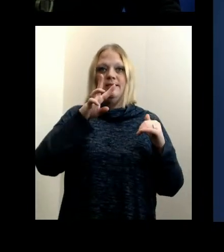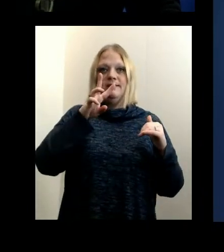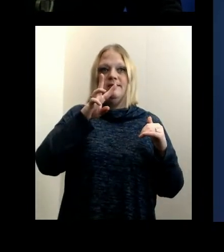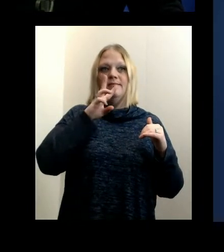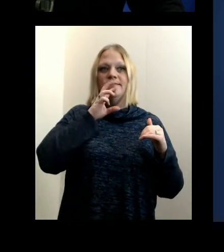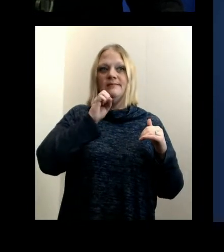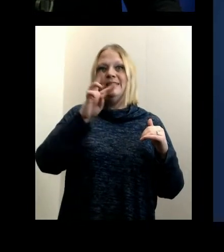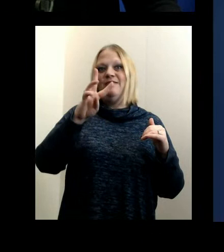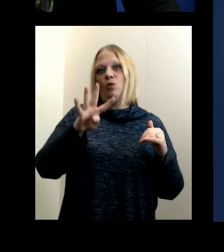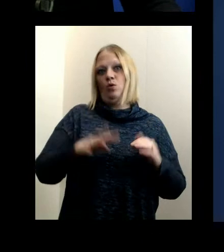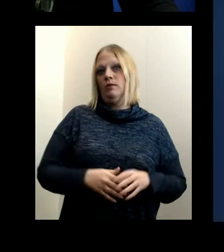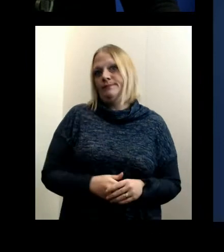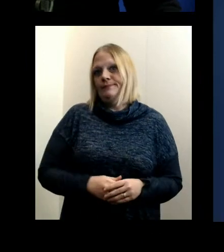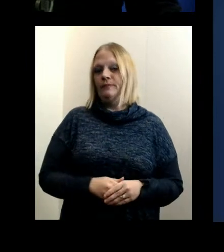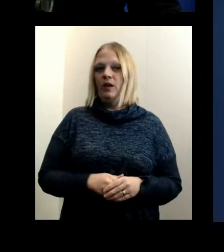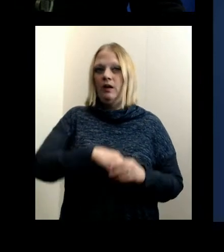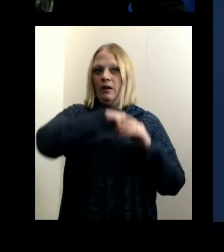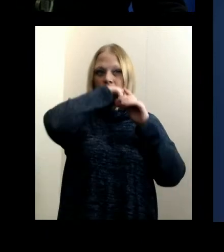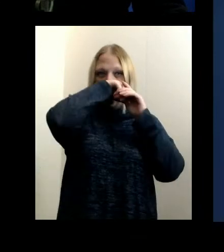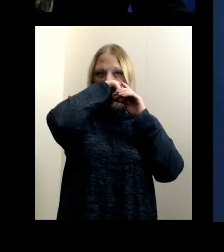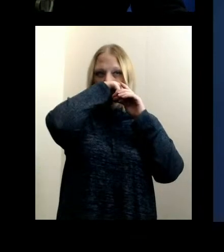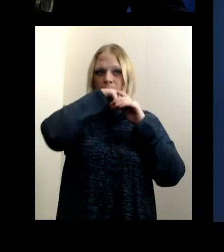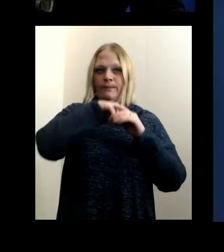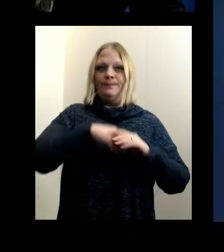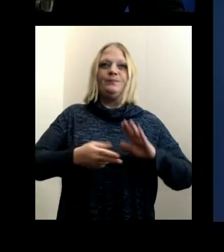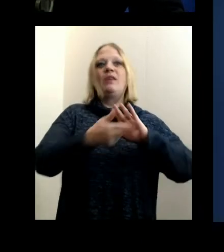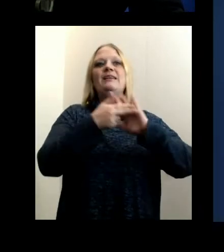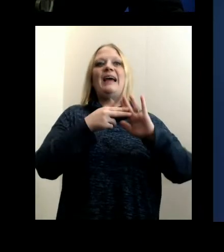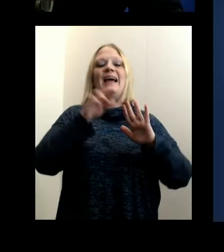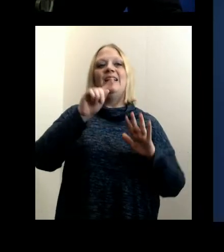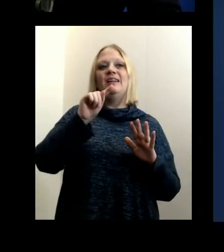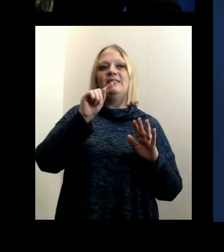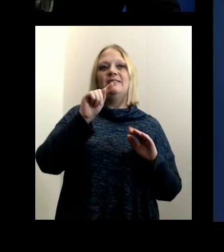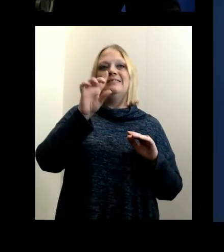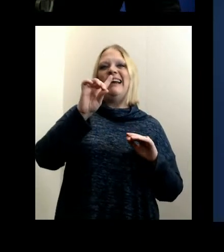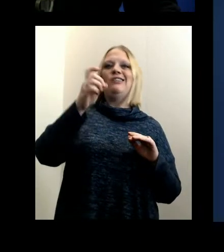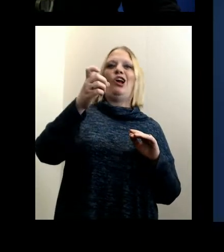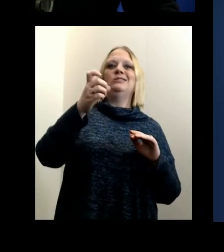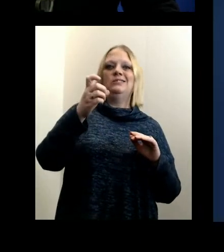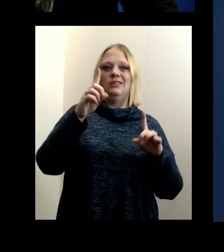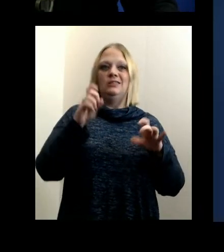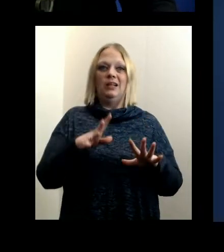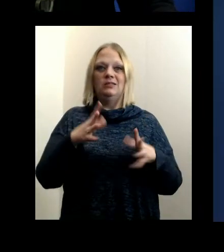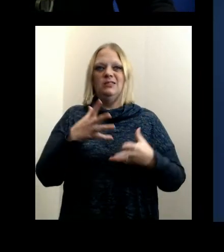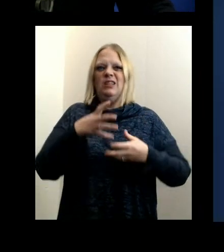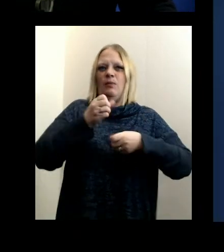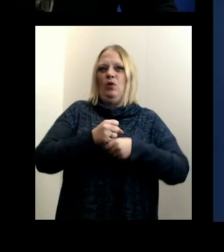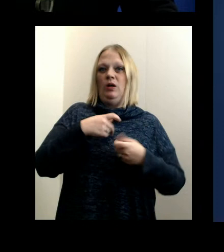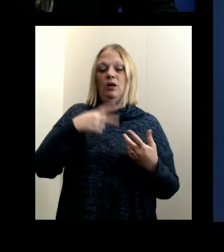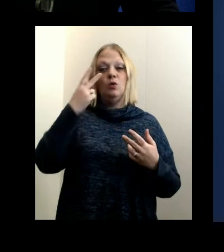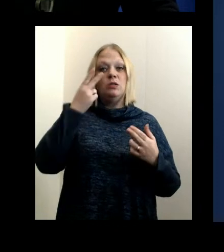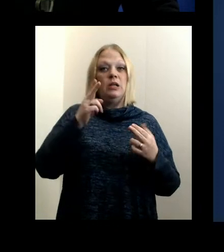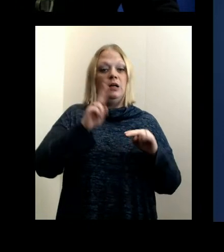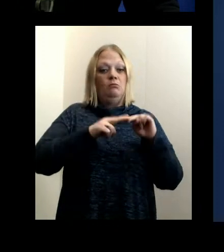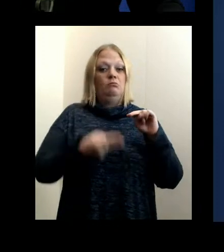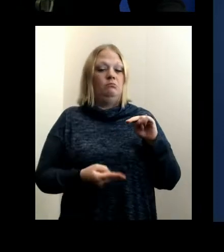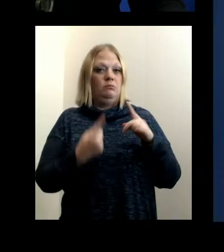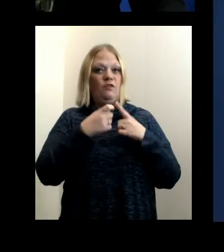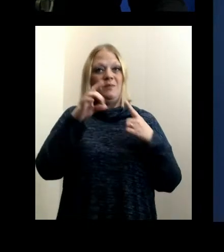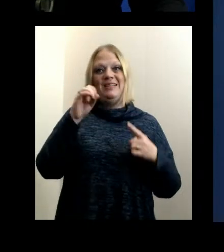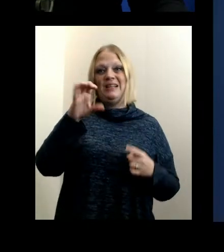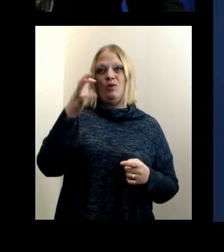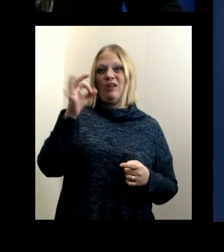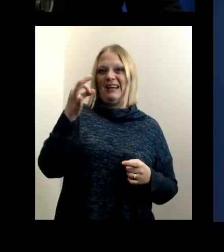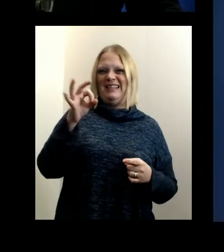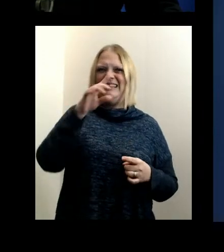younger. Diagnostic testing summary for the last 6 weeks, we continue to see a drop. For the week that ended December 19th, the